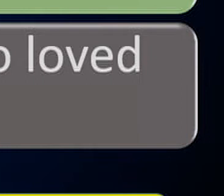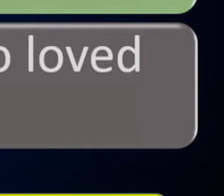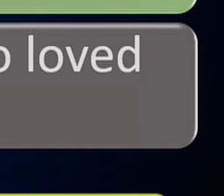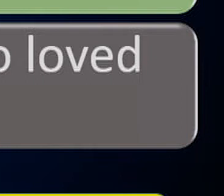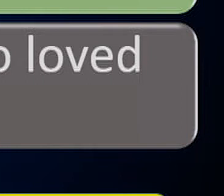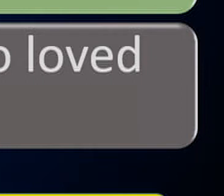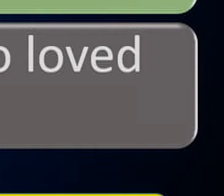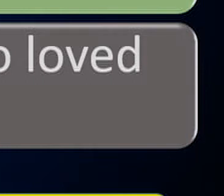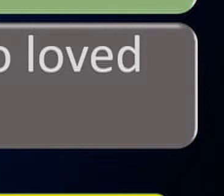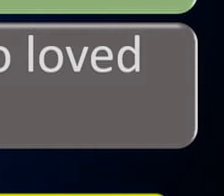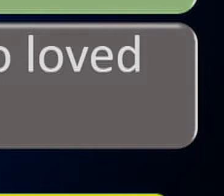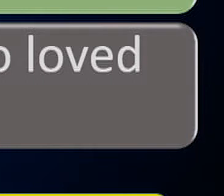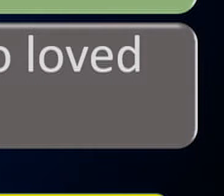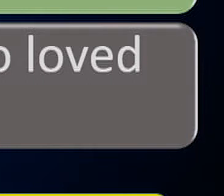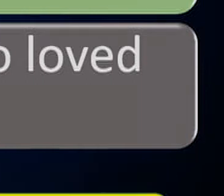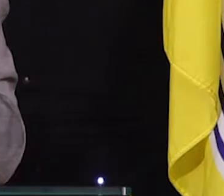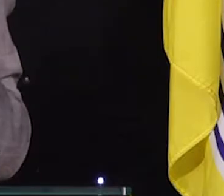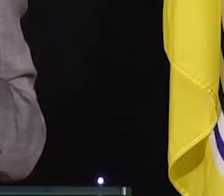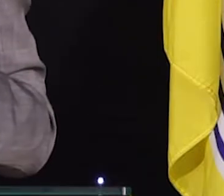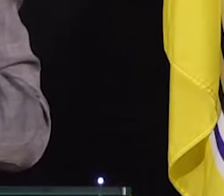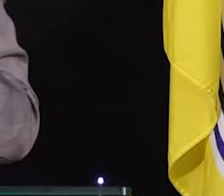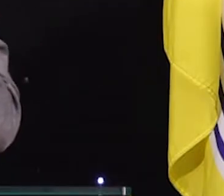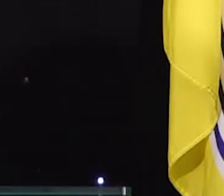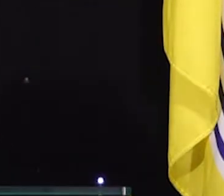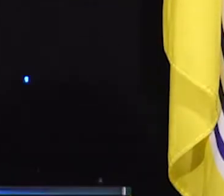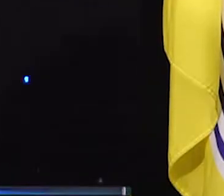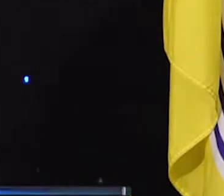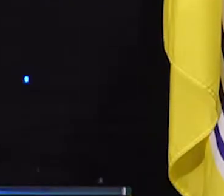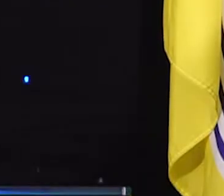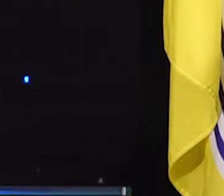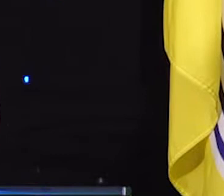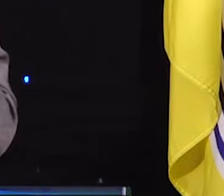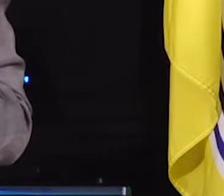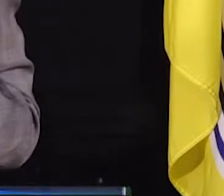I have deliberately signed its death certificate.